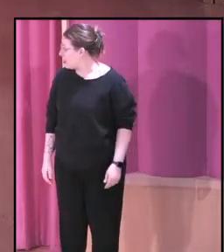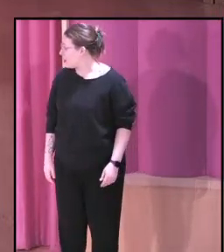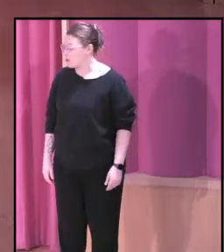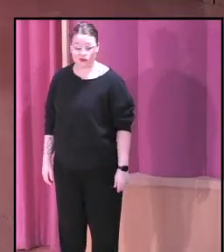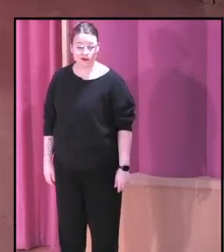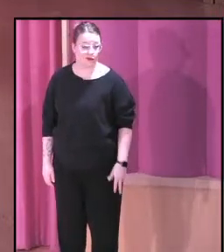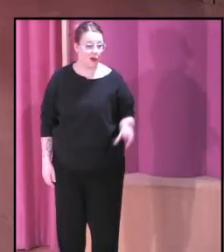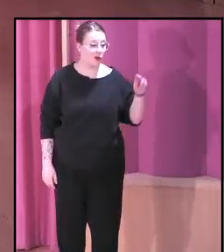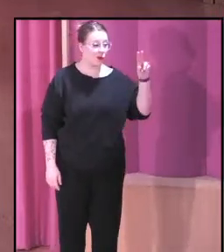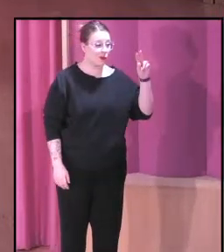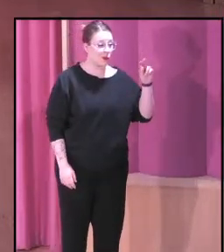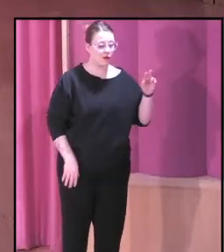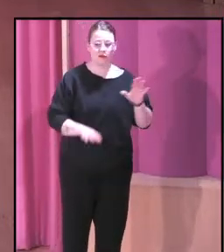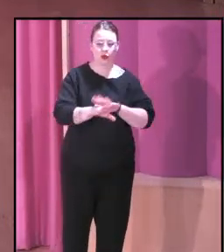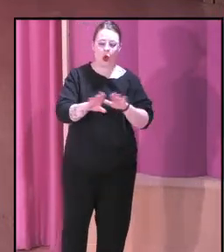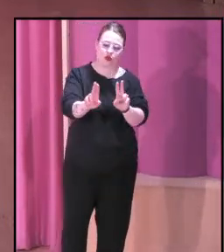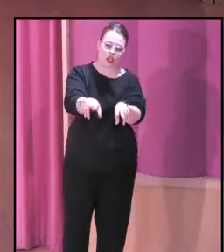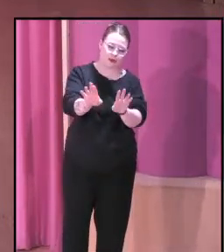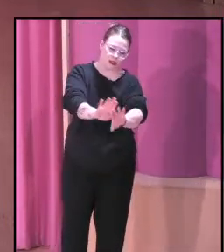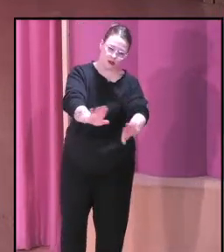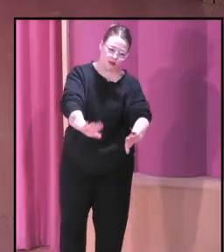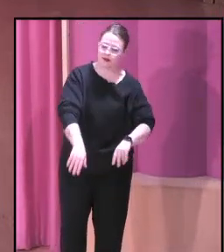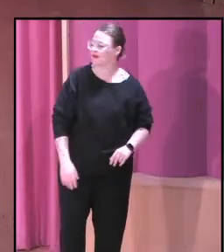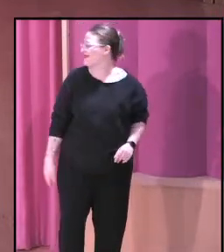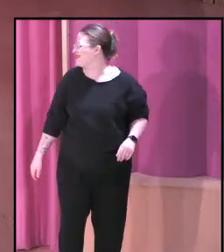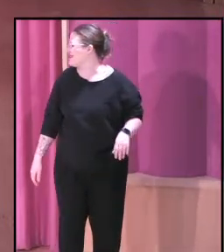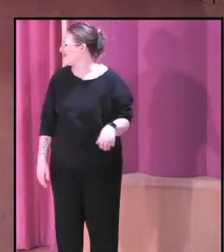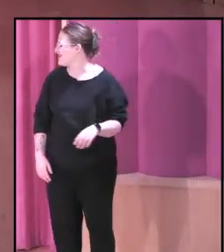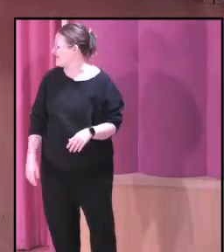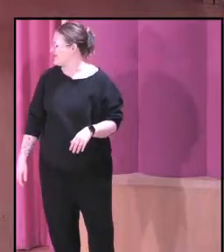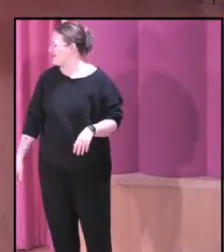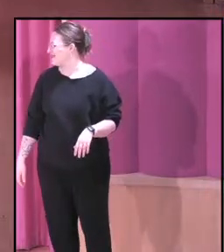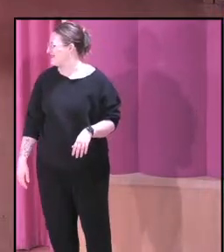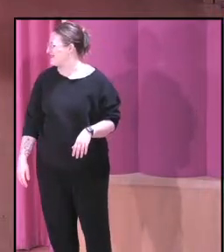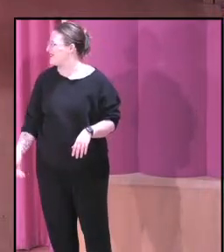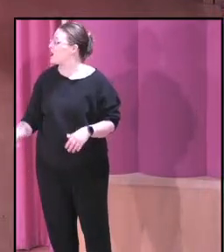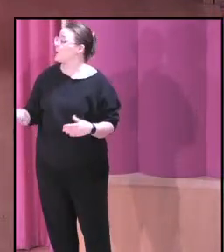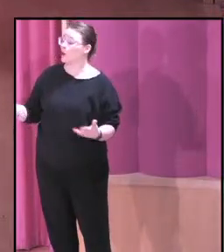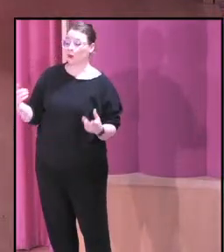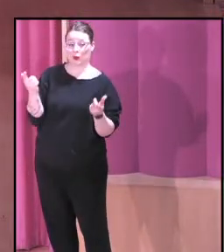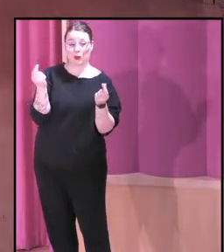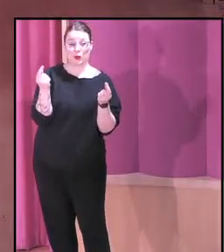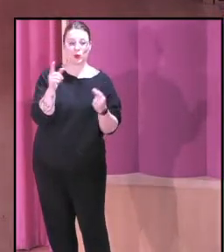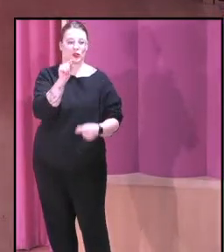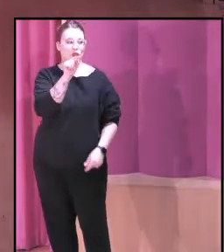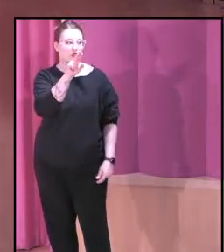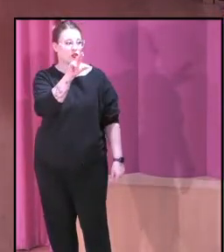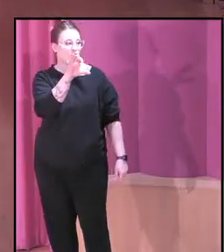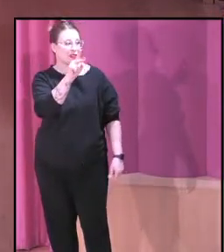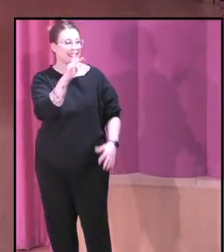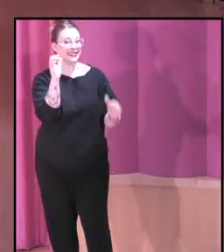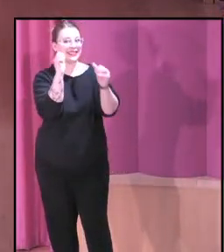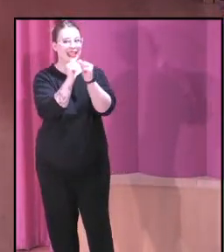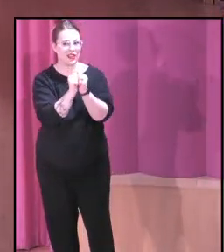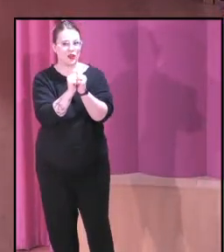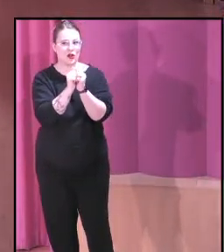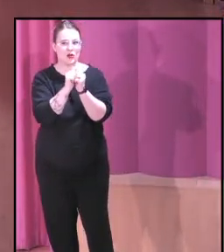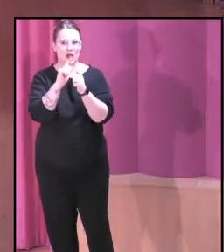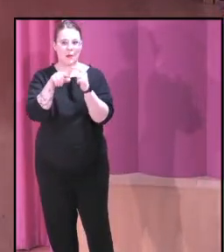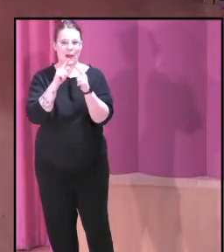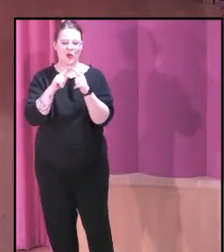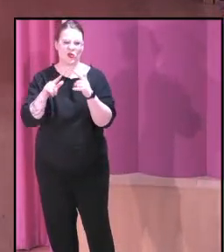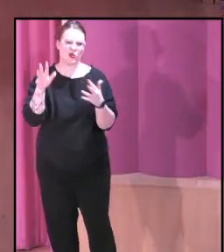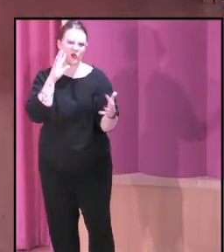No. No judgment on the family. You're all fine. So, Aria, we are going to do a trick together about the big storms they get in